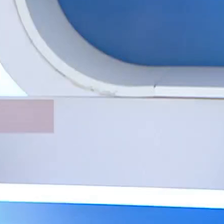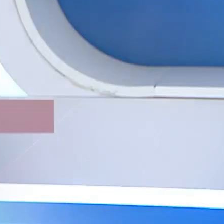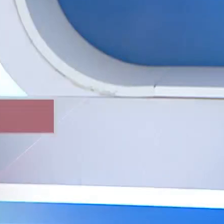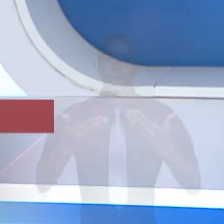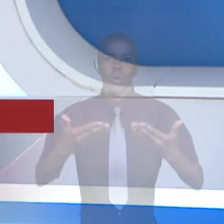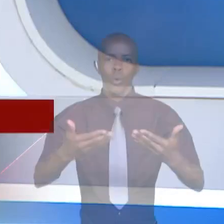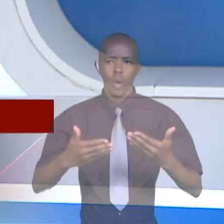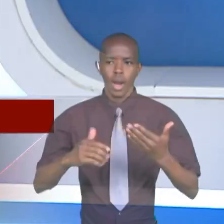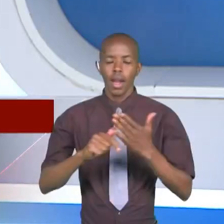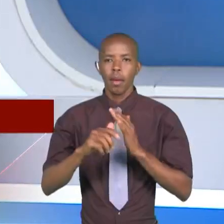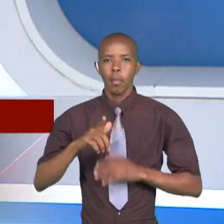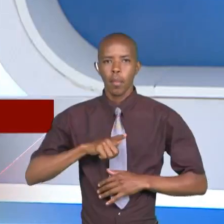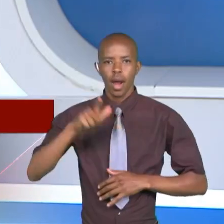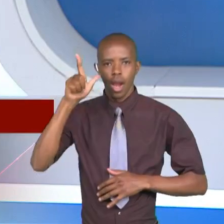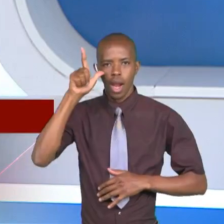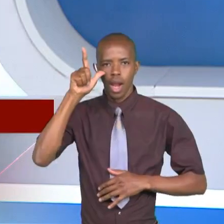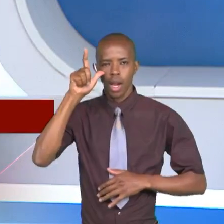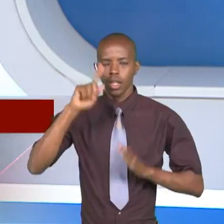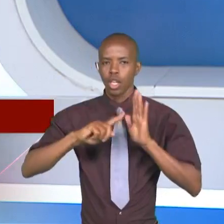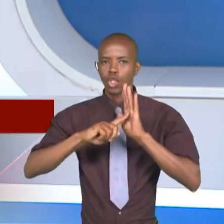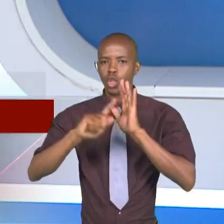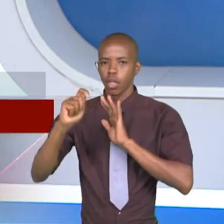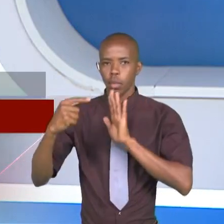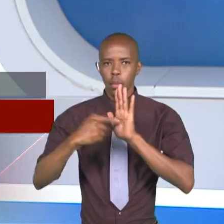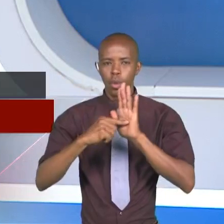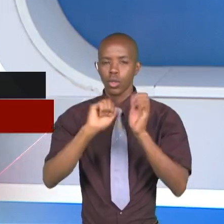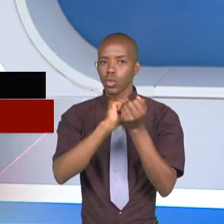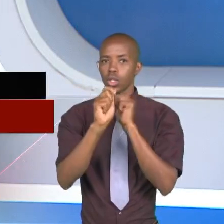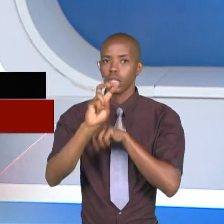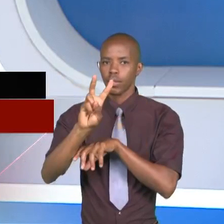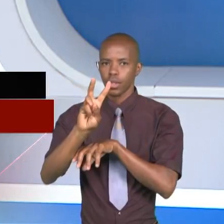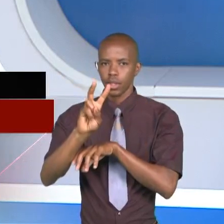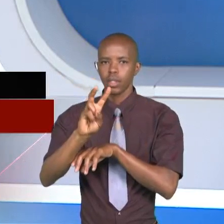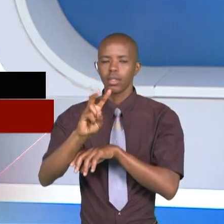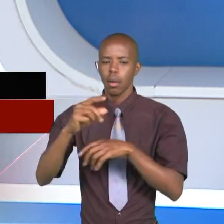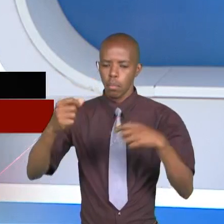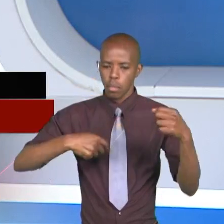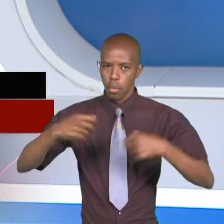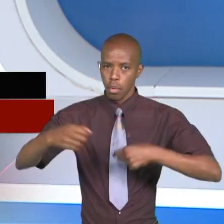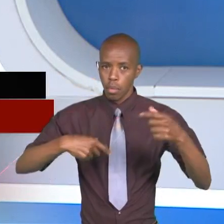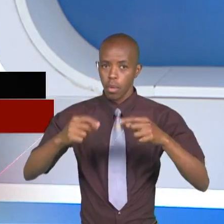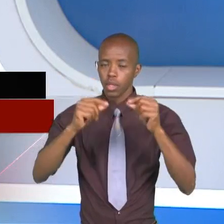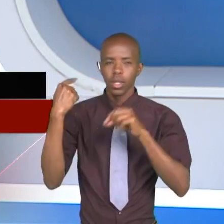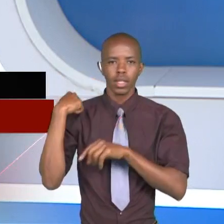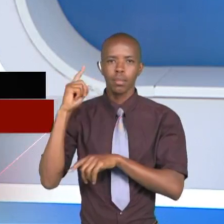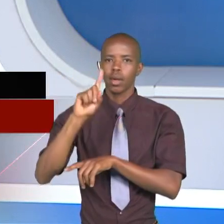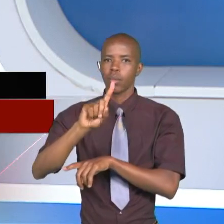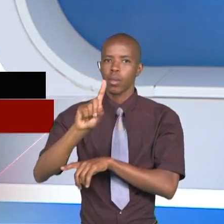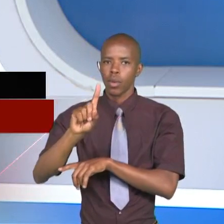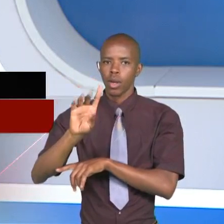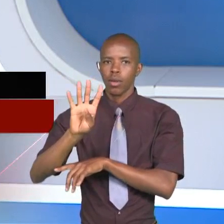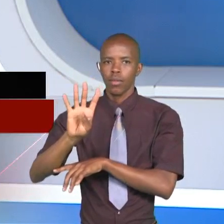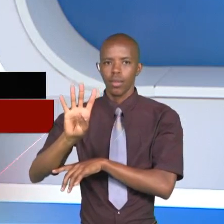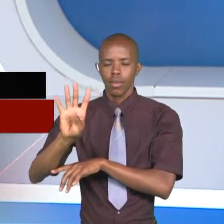Welcome back. My name is Lincoln Ombogo, and the show you're watching is Tipping Point right here on Switch TV. Sending your feedback to our SMS line 111